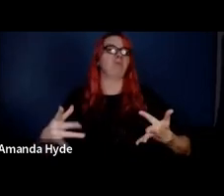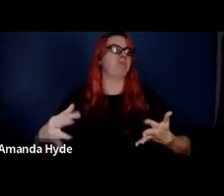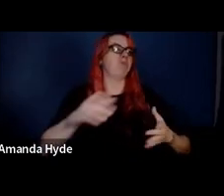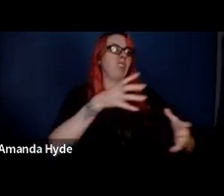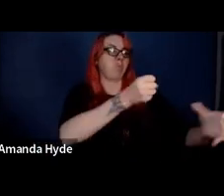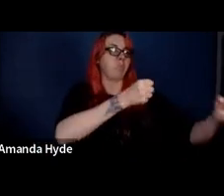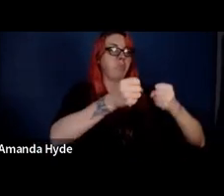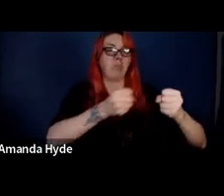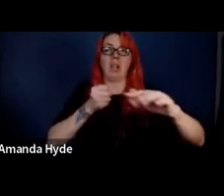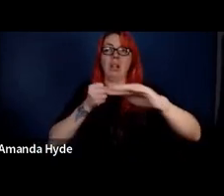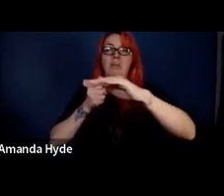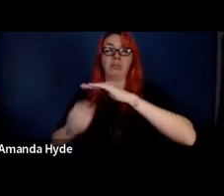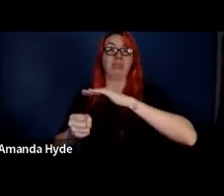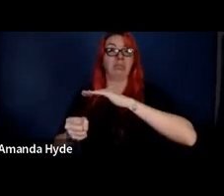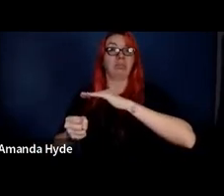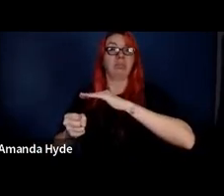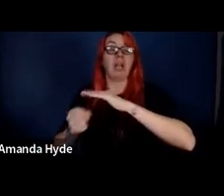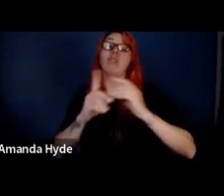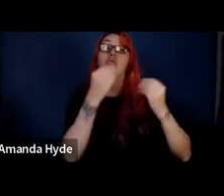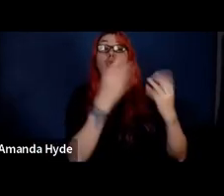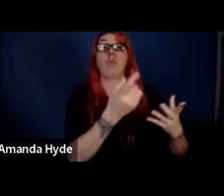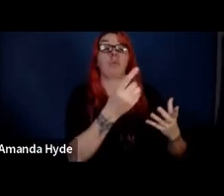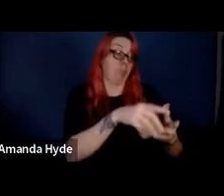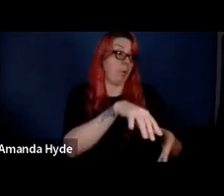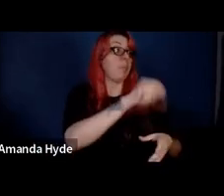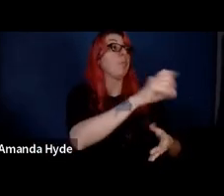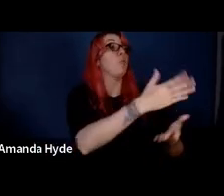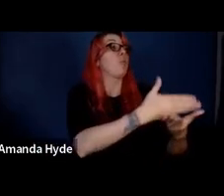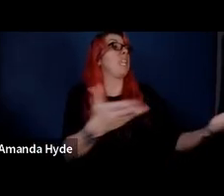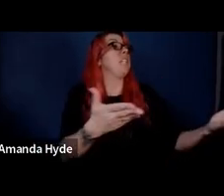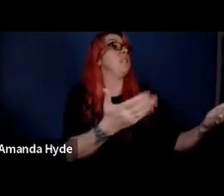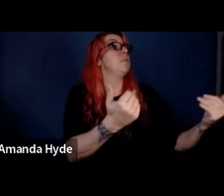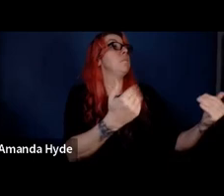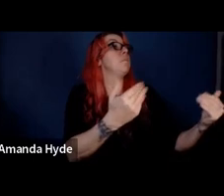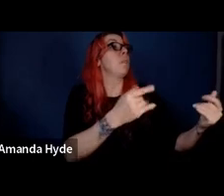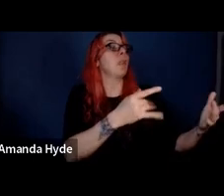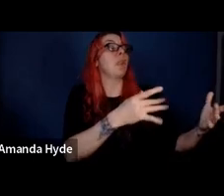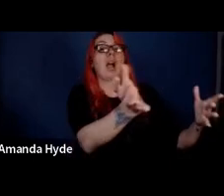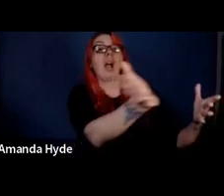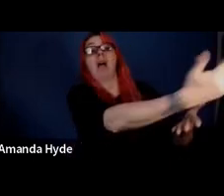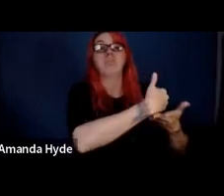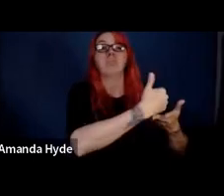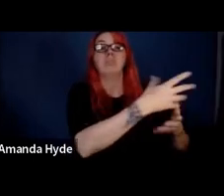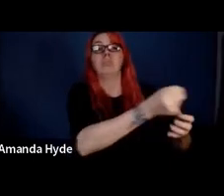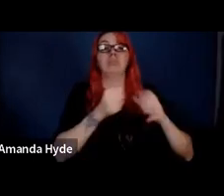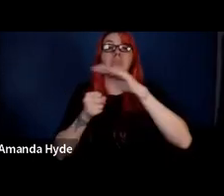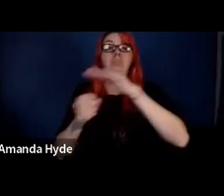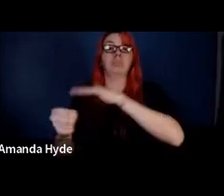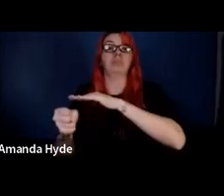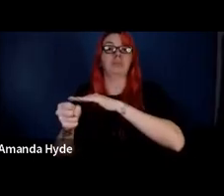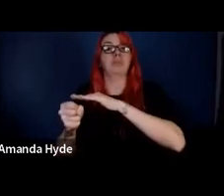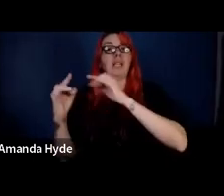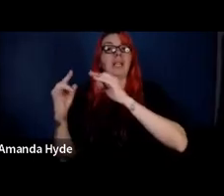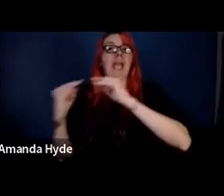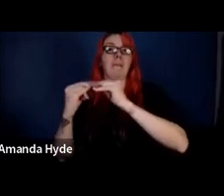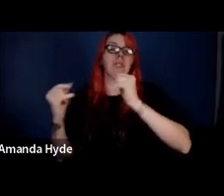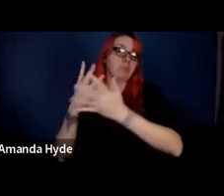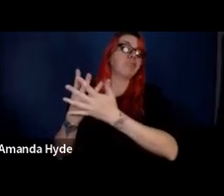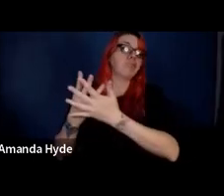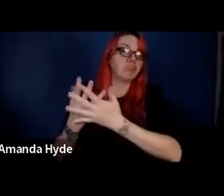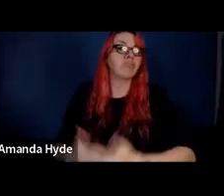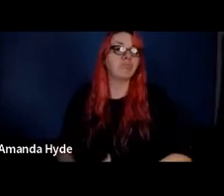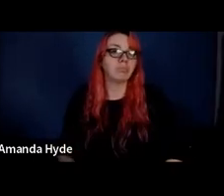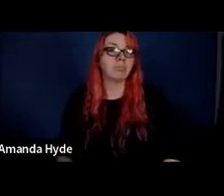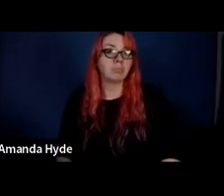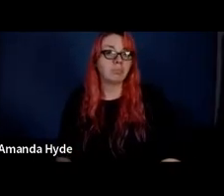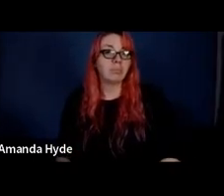which couldn't be very much. And they were put in camps, partly because they were seen as a security threat because of the Japanese role